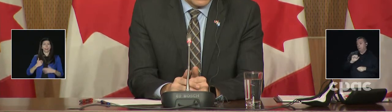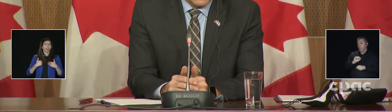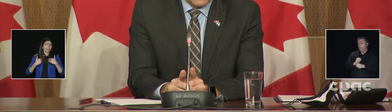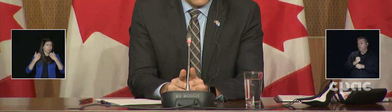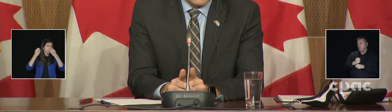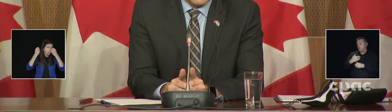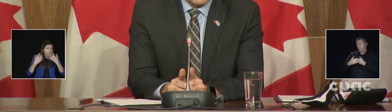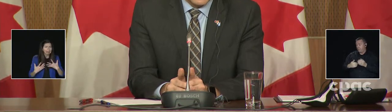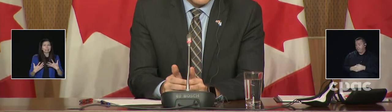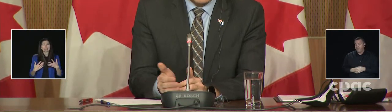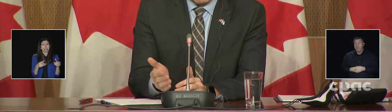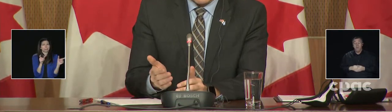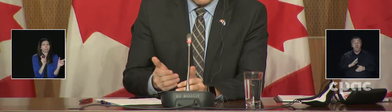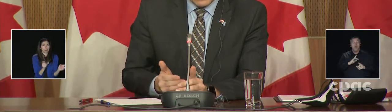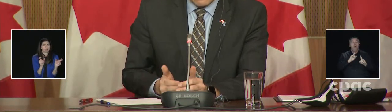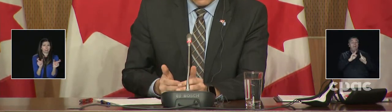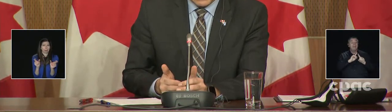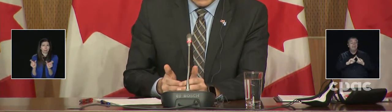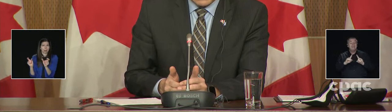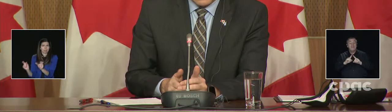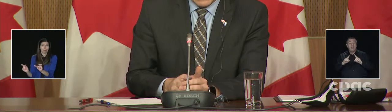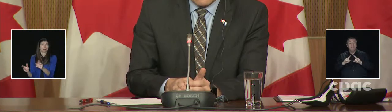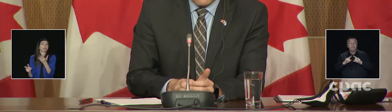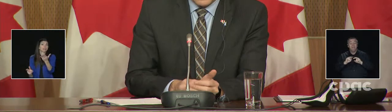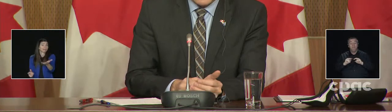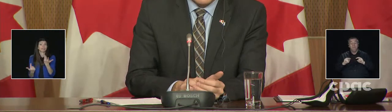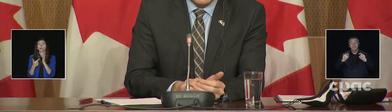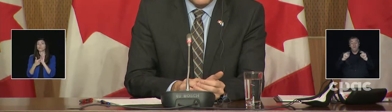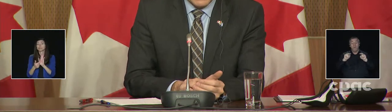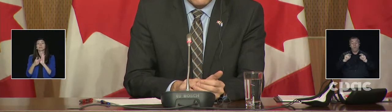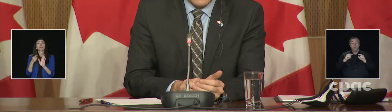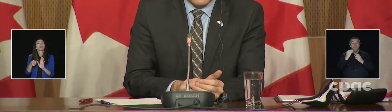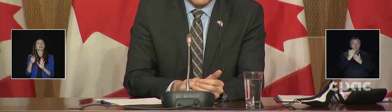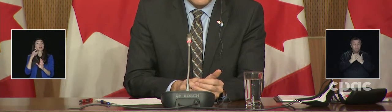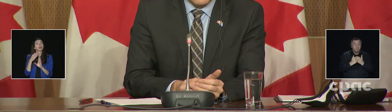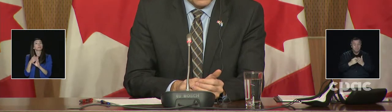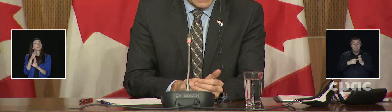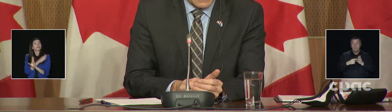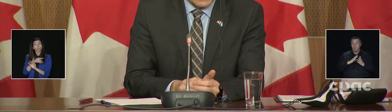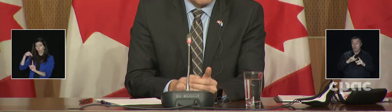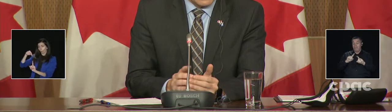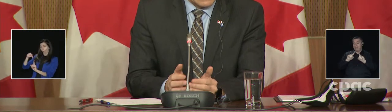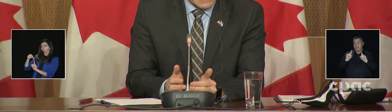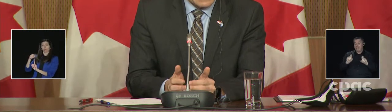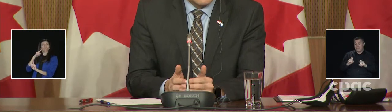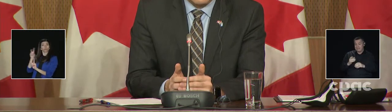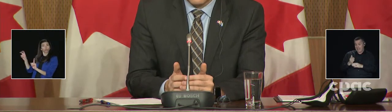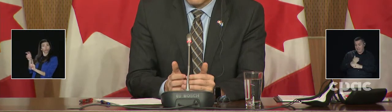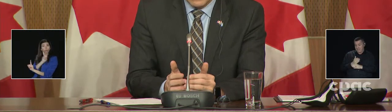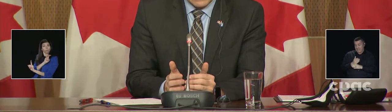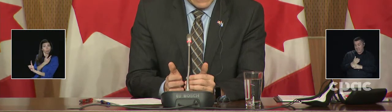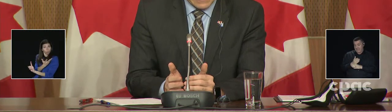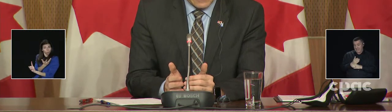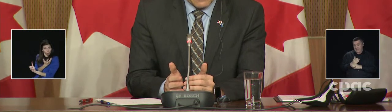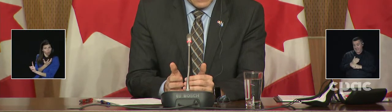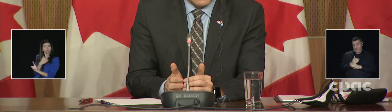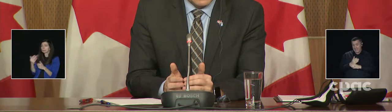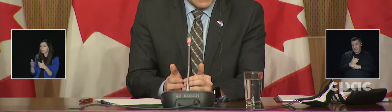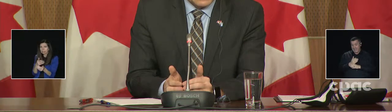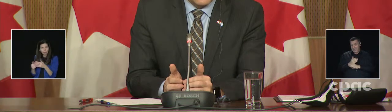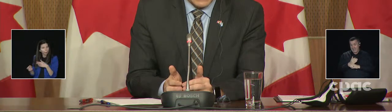layers. The first layer is the pre-arrival test. Now, every traveler entering into Canada by land or by